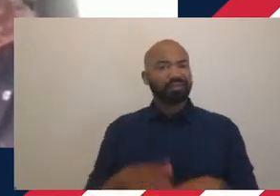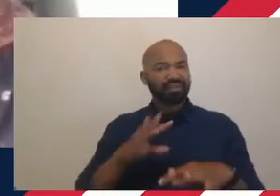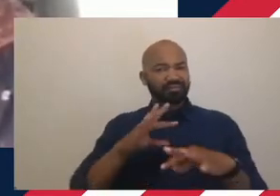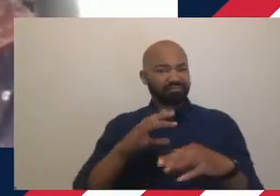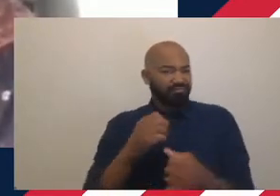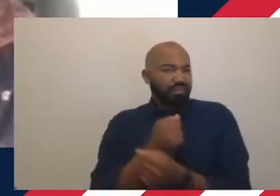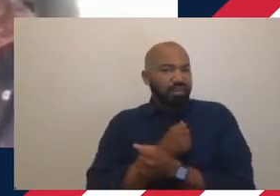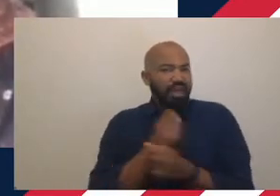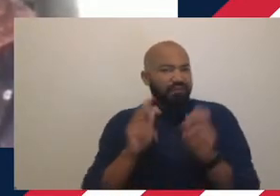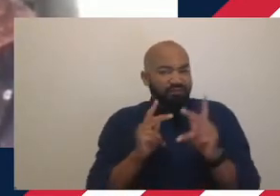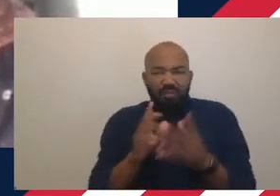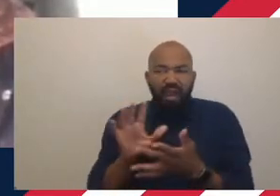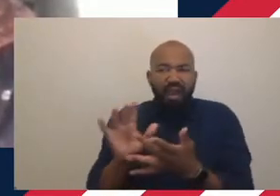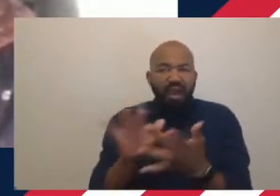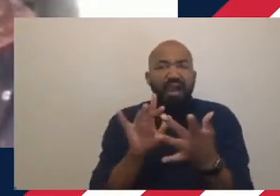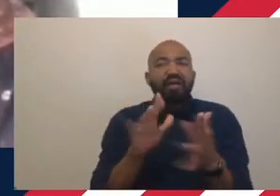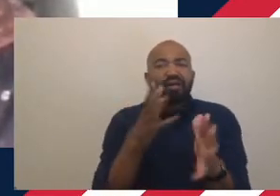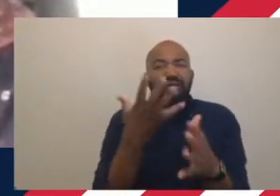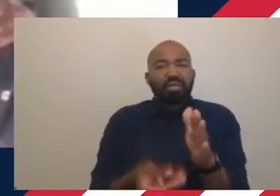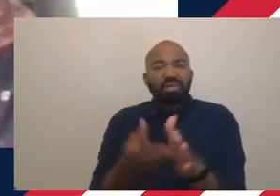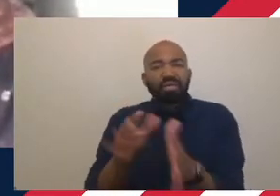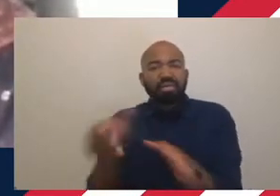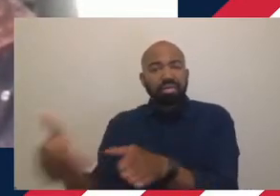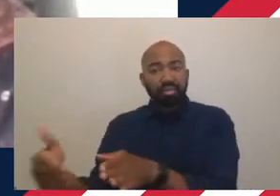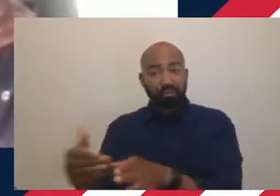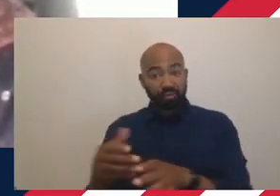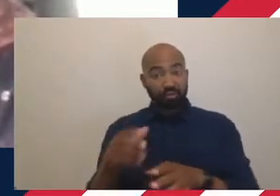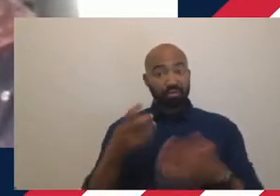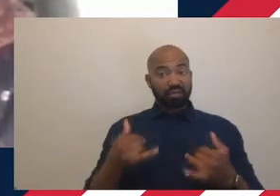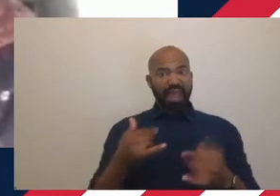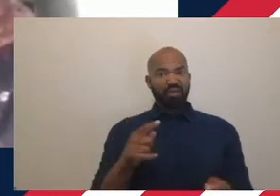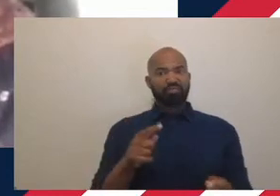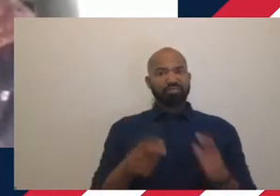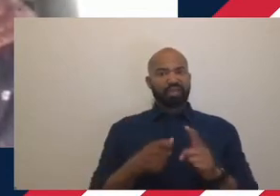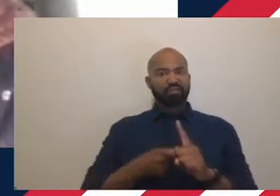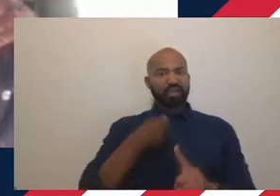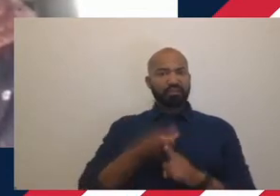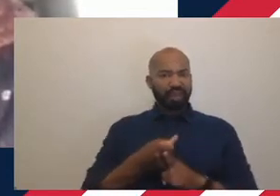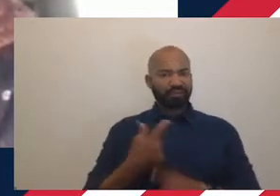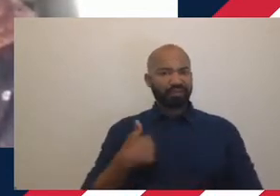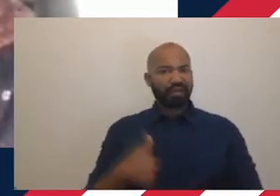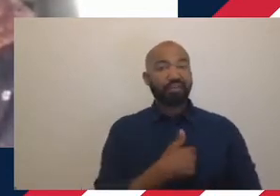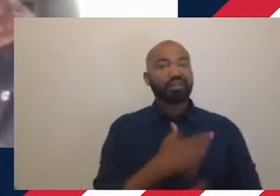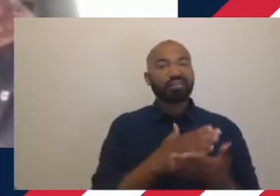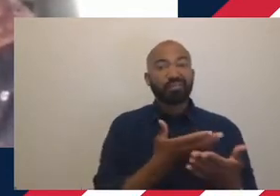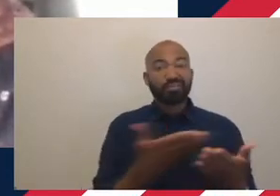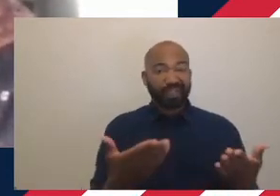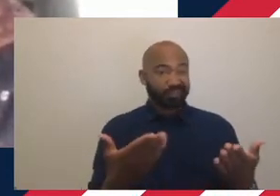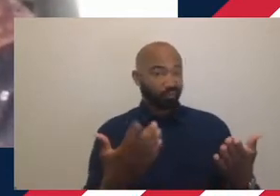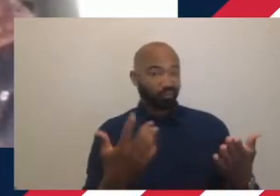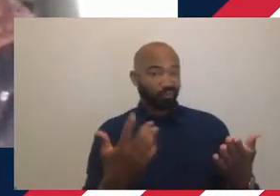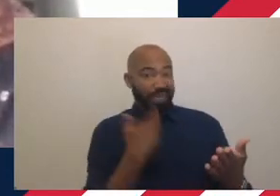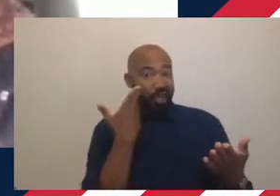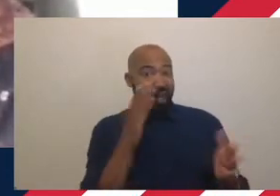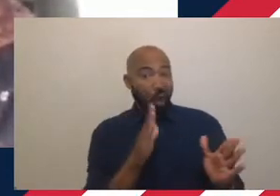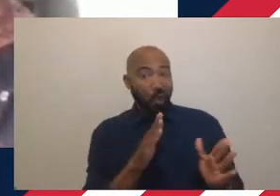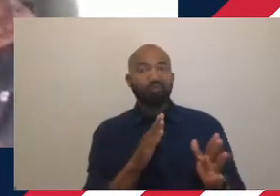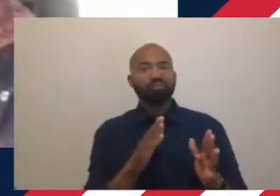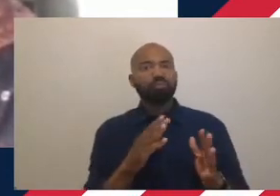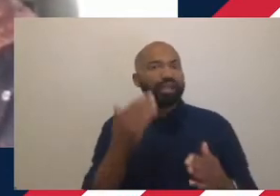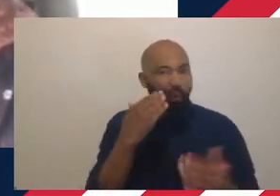and our safety and exposed to many of us what most of us already knew. Our country was unprepared for this